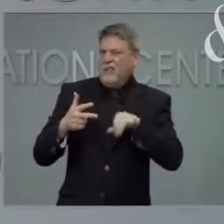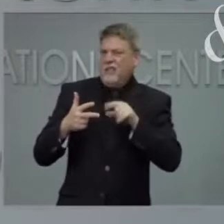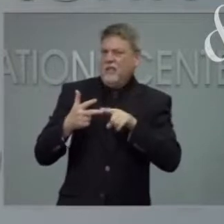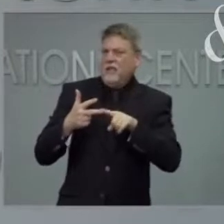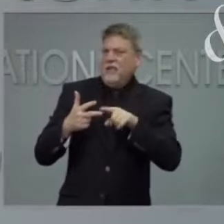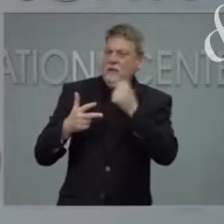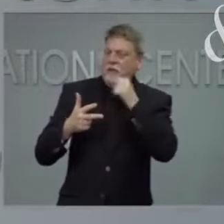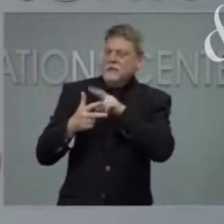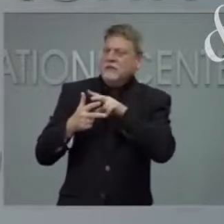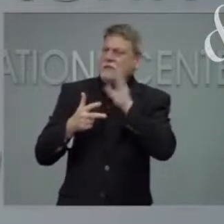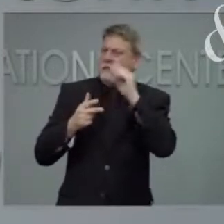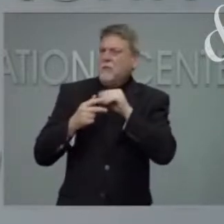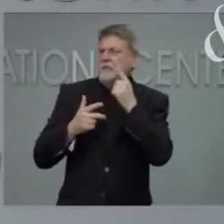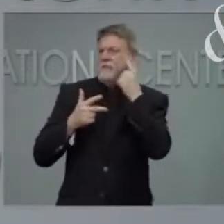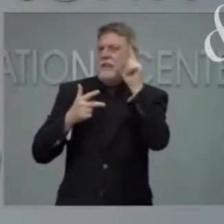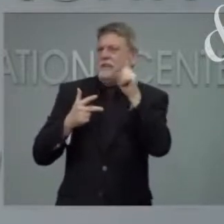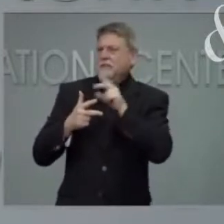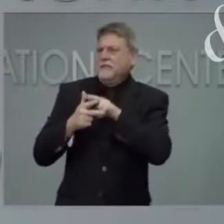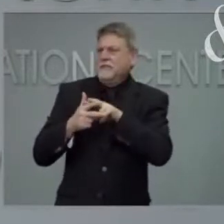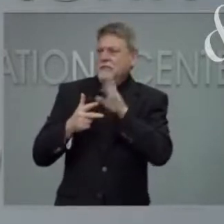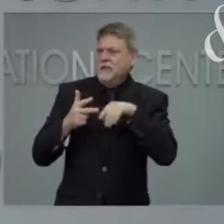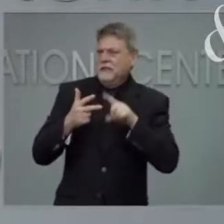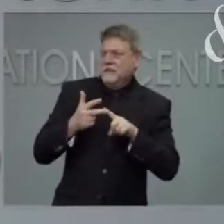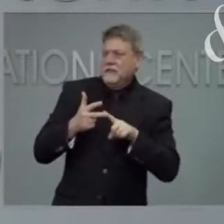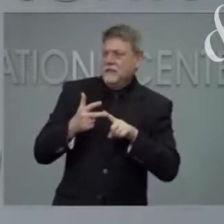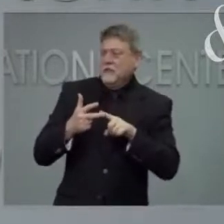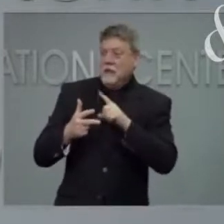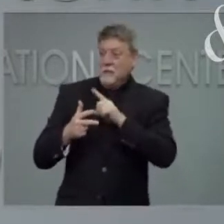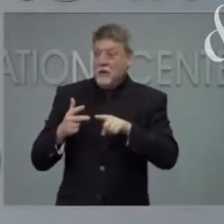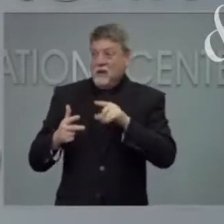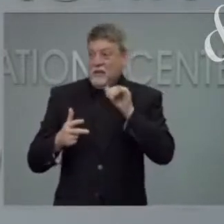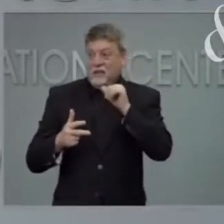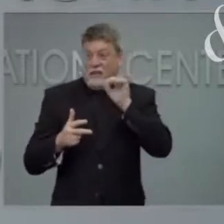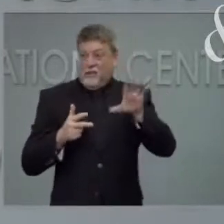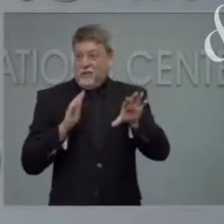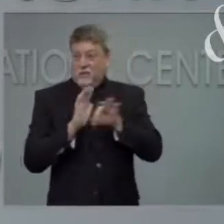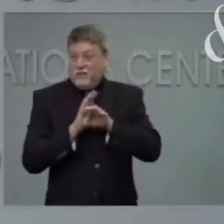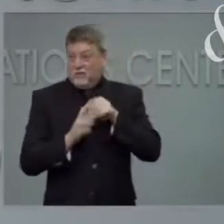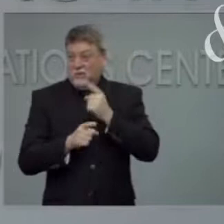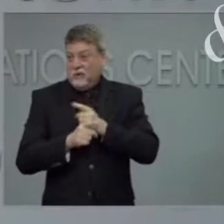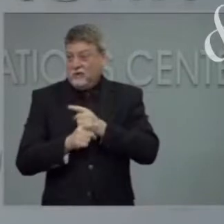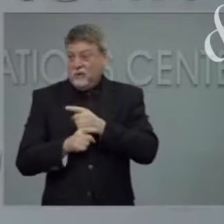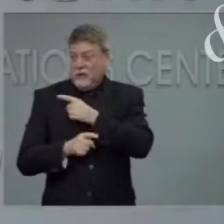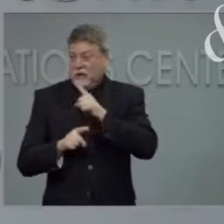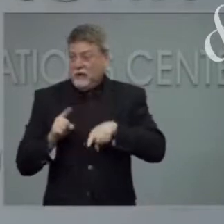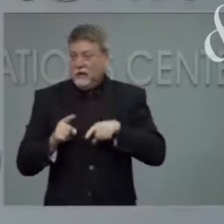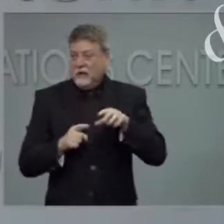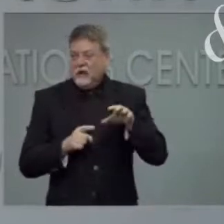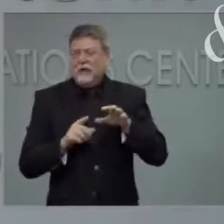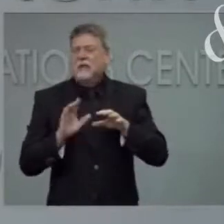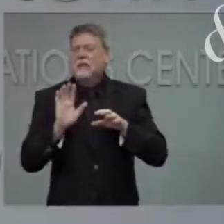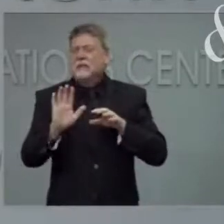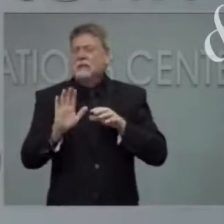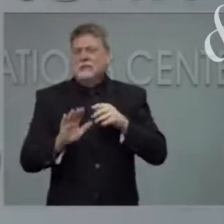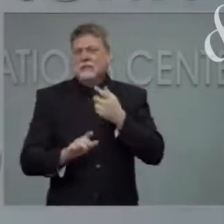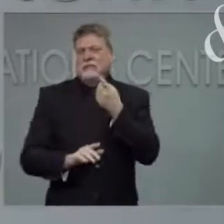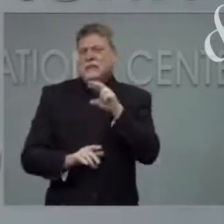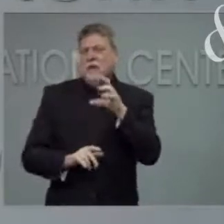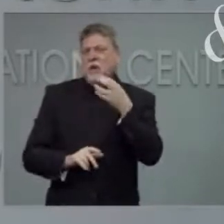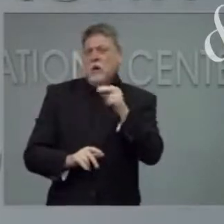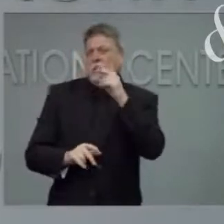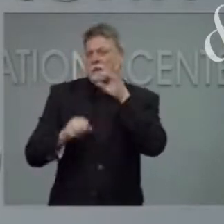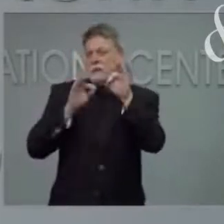of the better efficacy. But that's really not an option, correct? I'll let Dr. Cohen address that